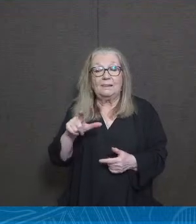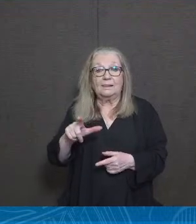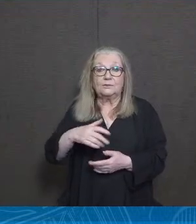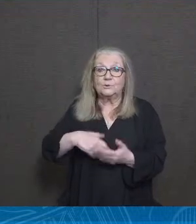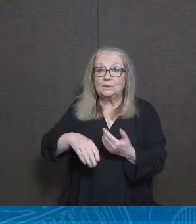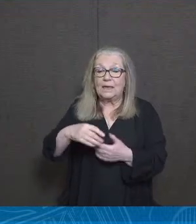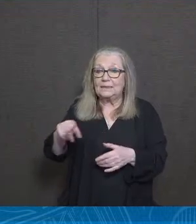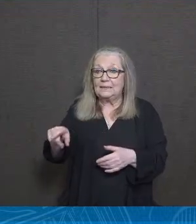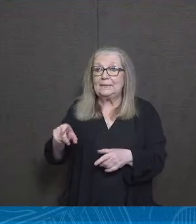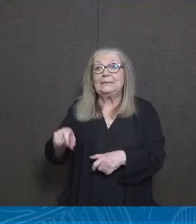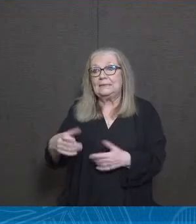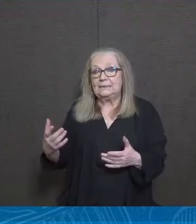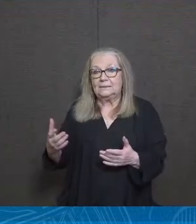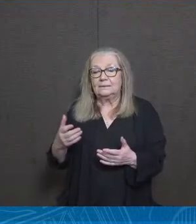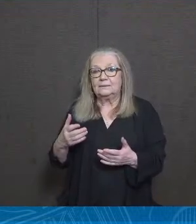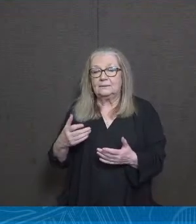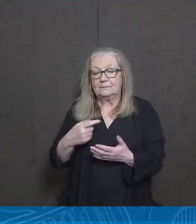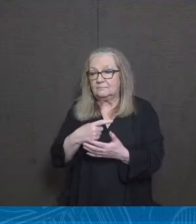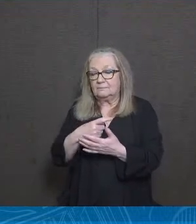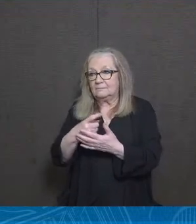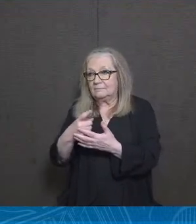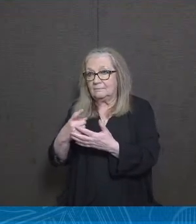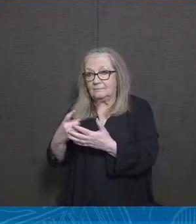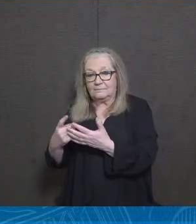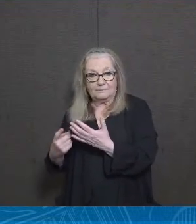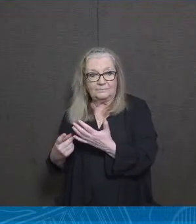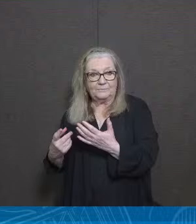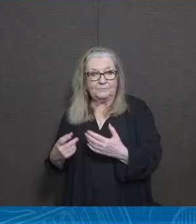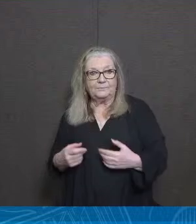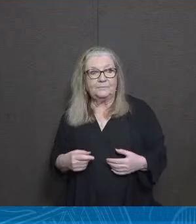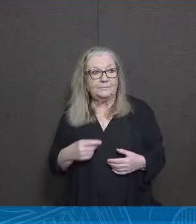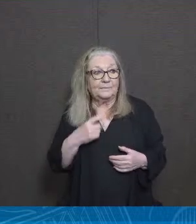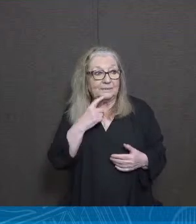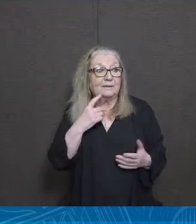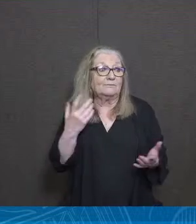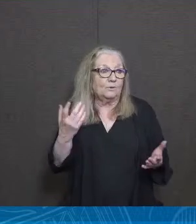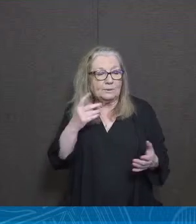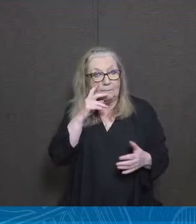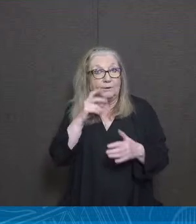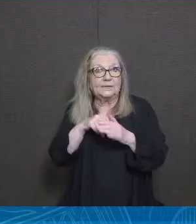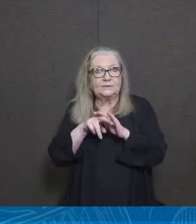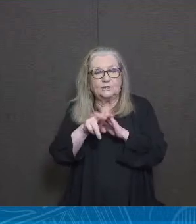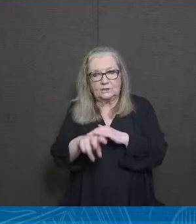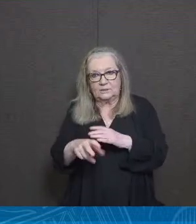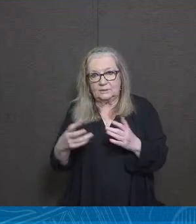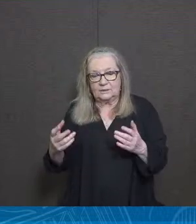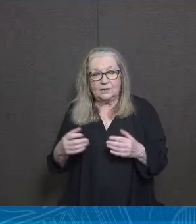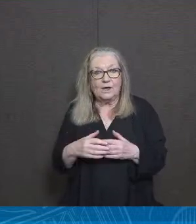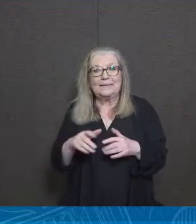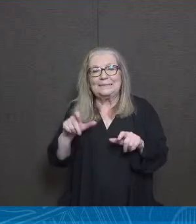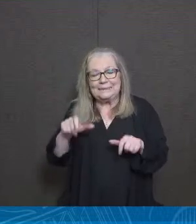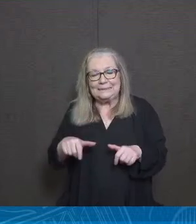there earthquake prediction. Okay, it's very big, and